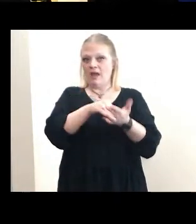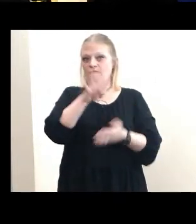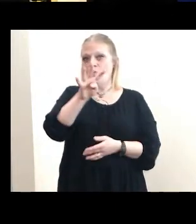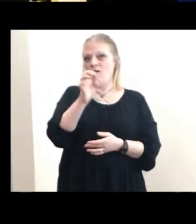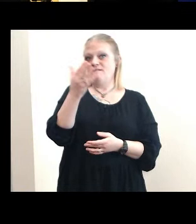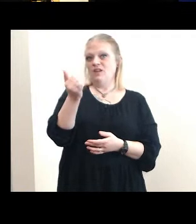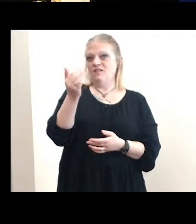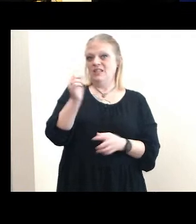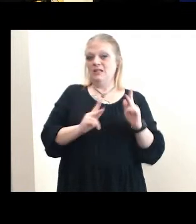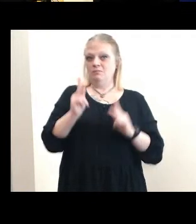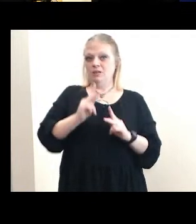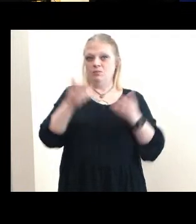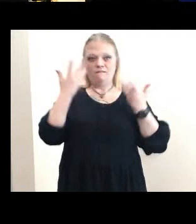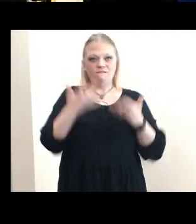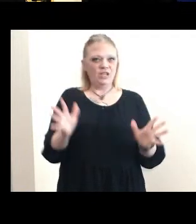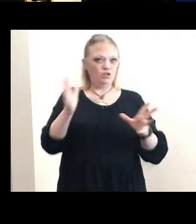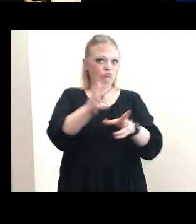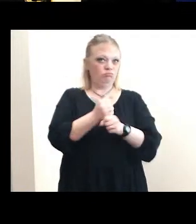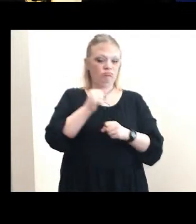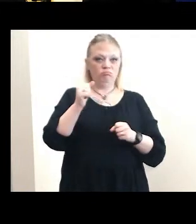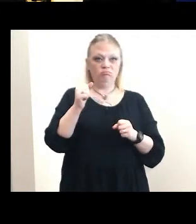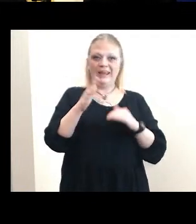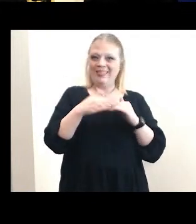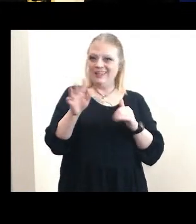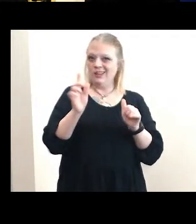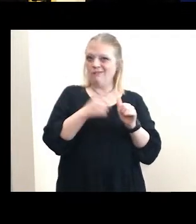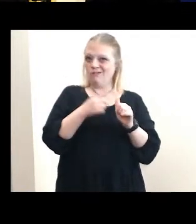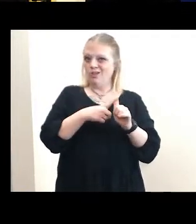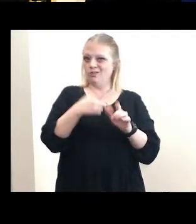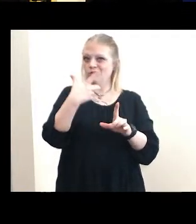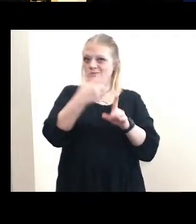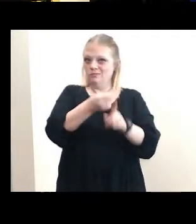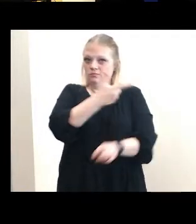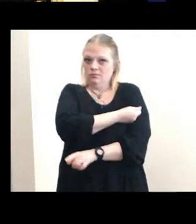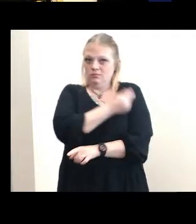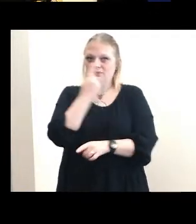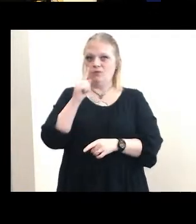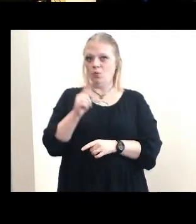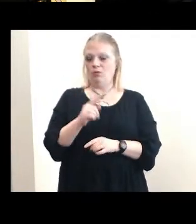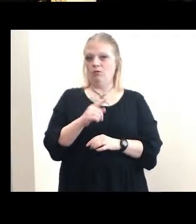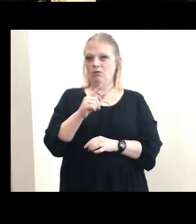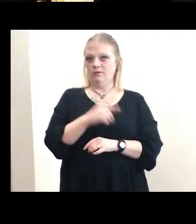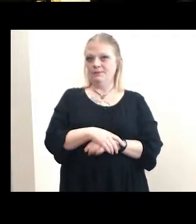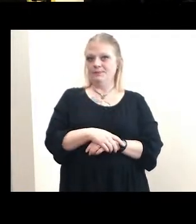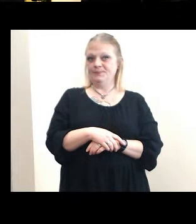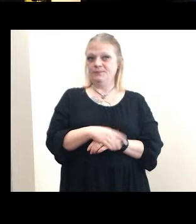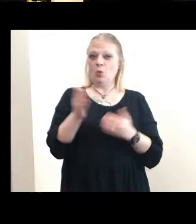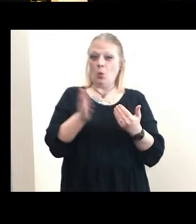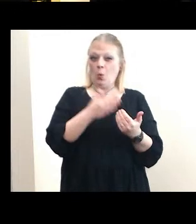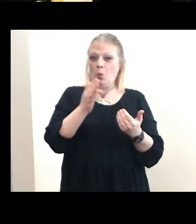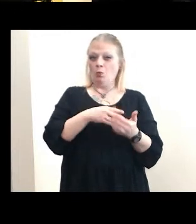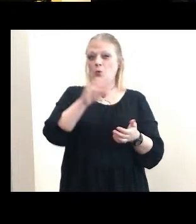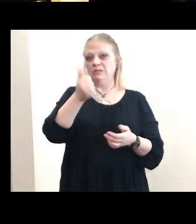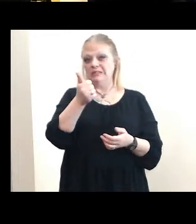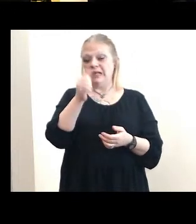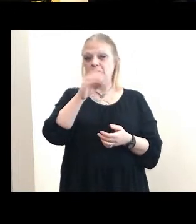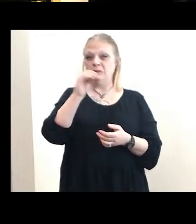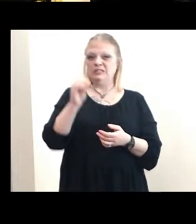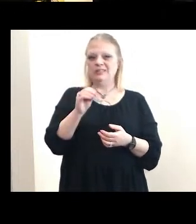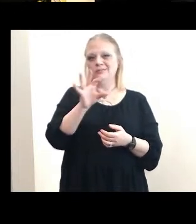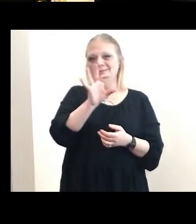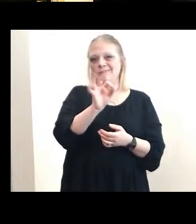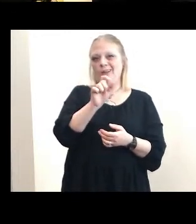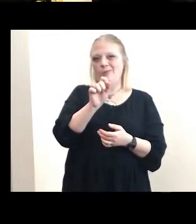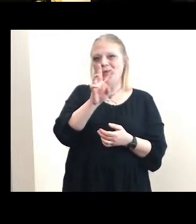141,415 people, received at least the first dose of the vaccine, and almost 10%, or